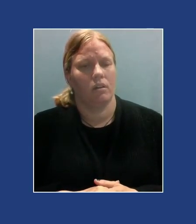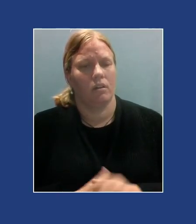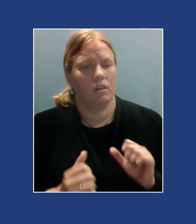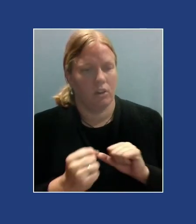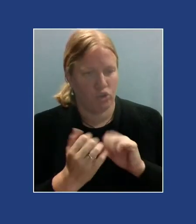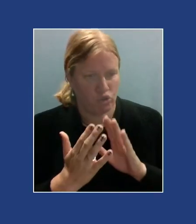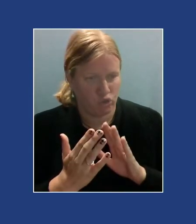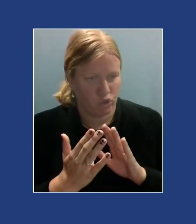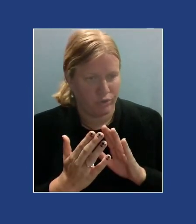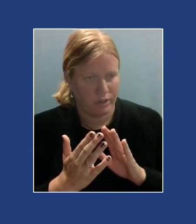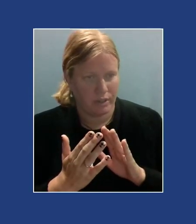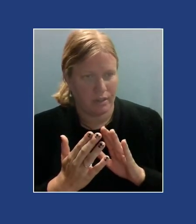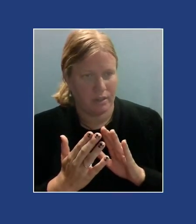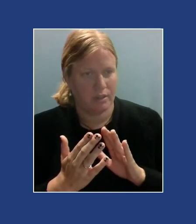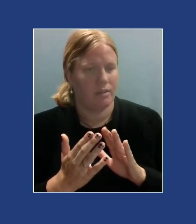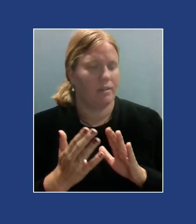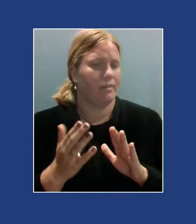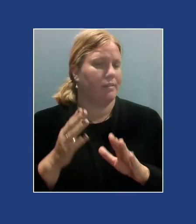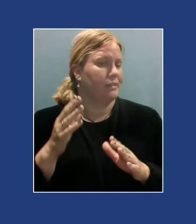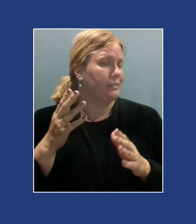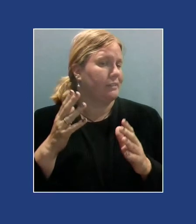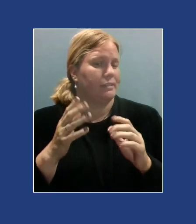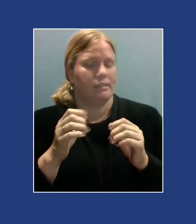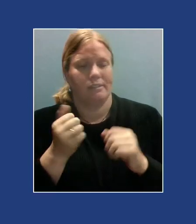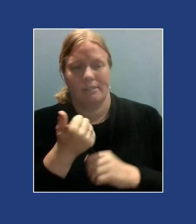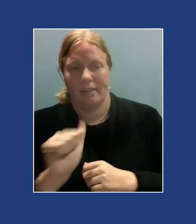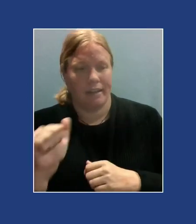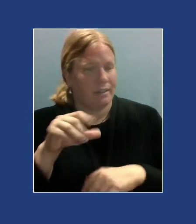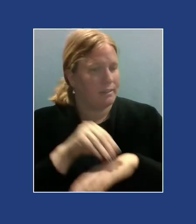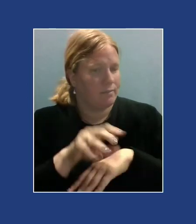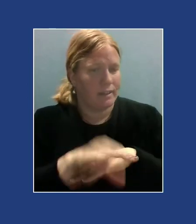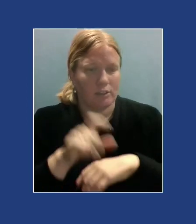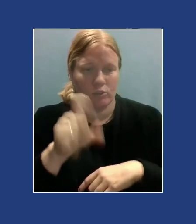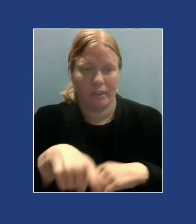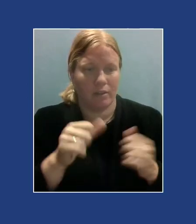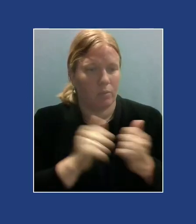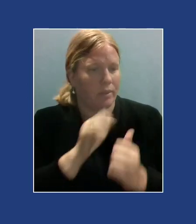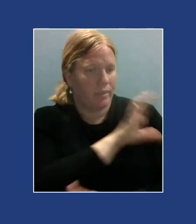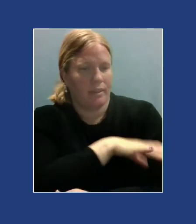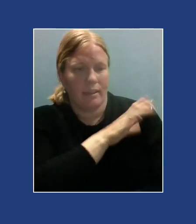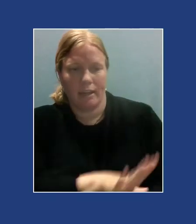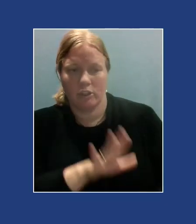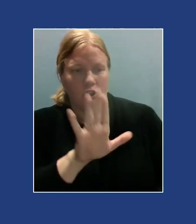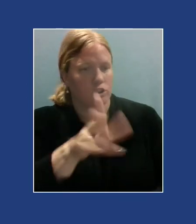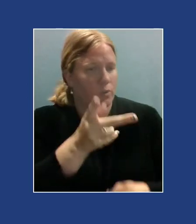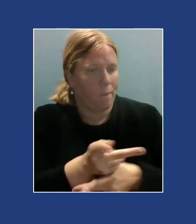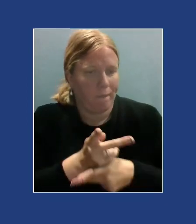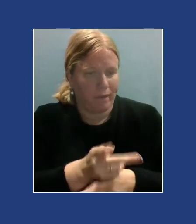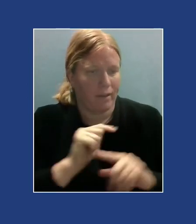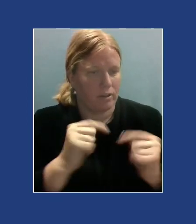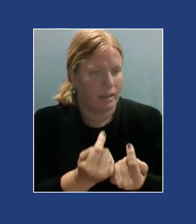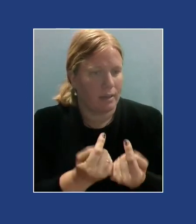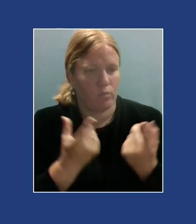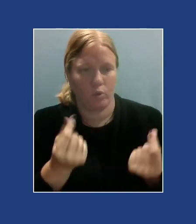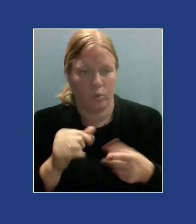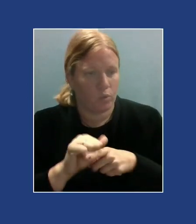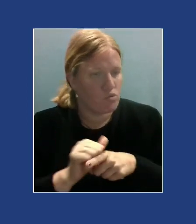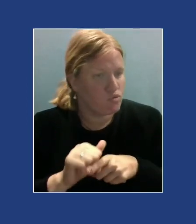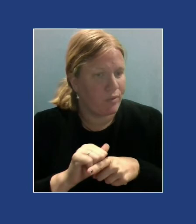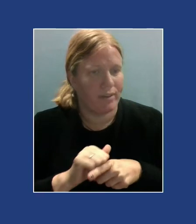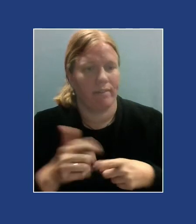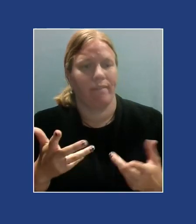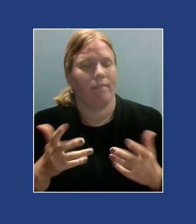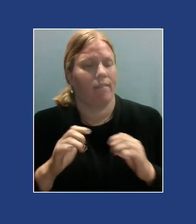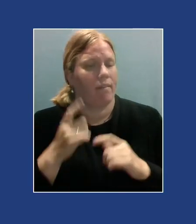addressing implicit bias among clinicians, we're happy to work with you all and your care teams to do that sort of training and think about how